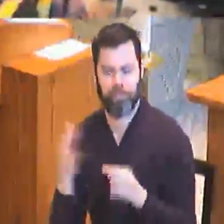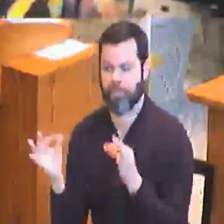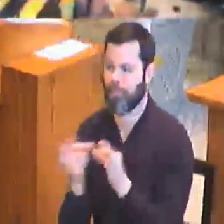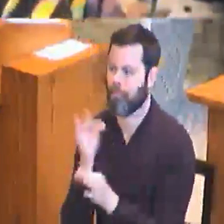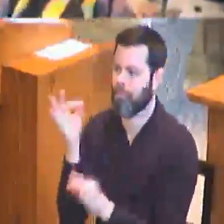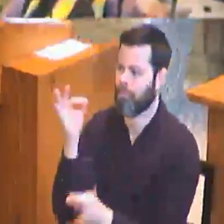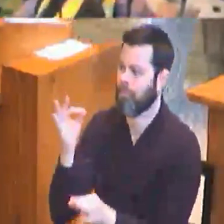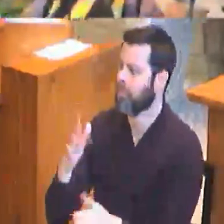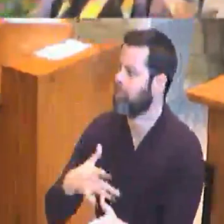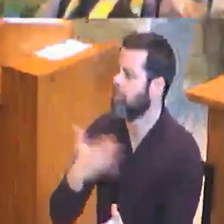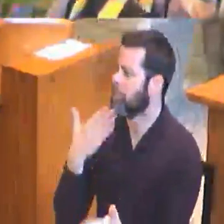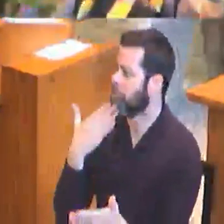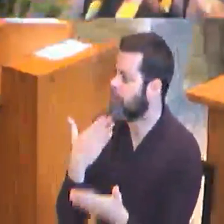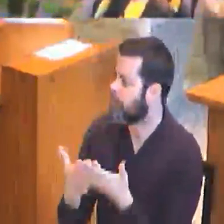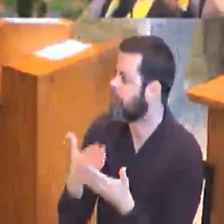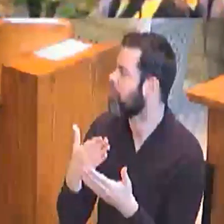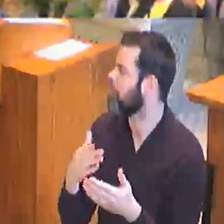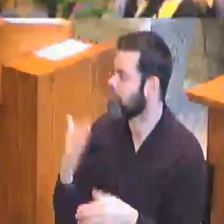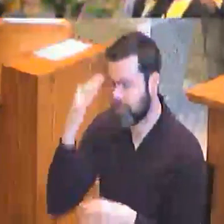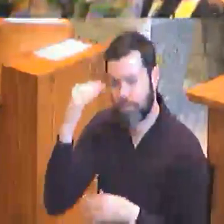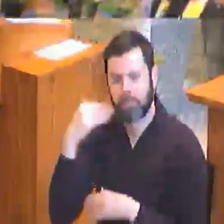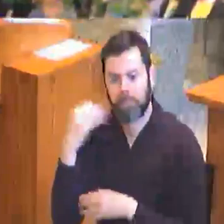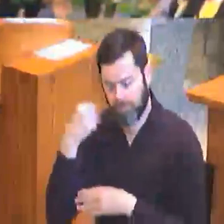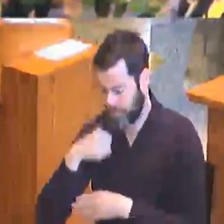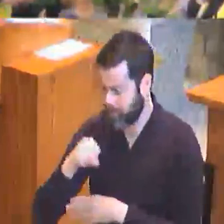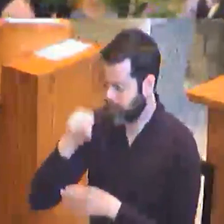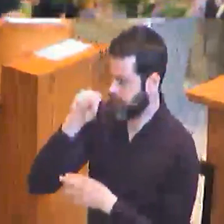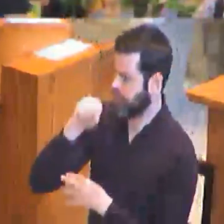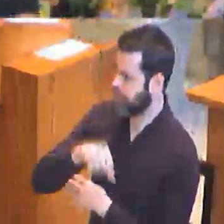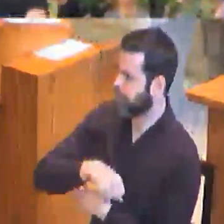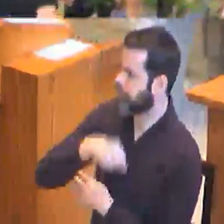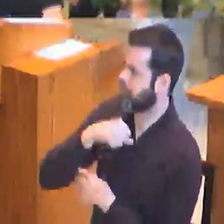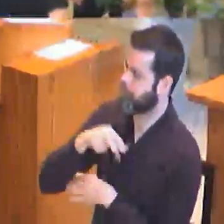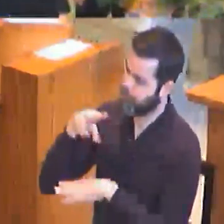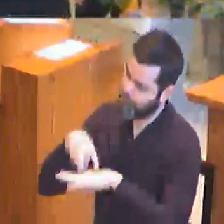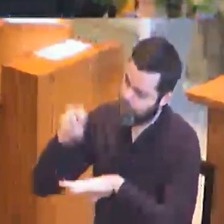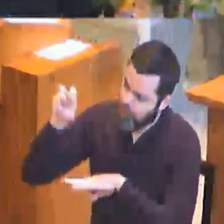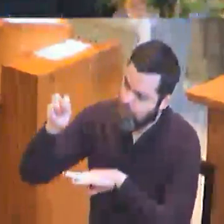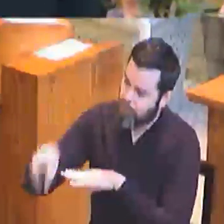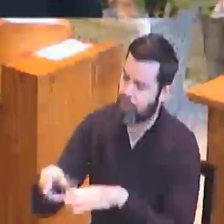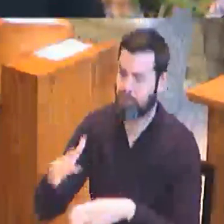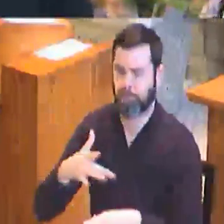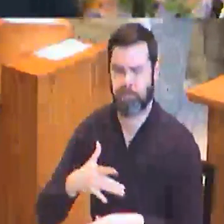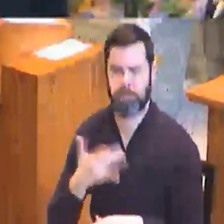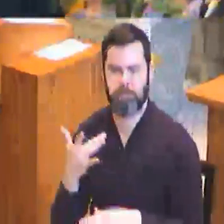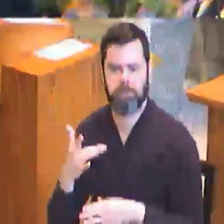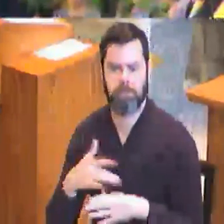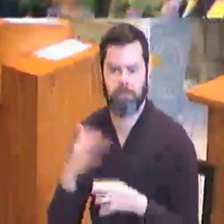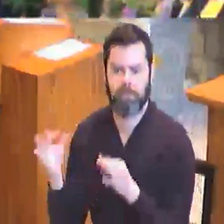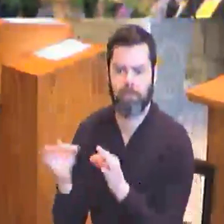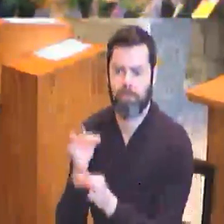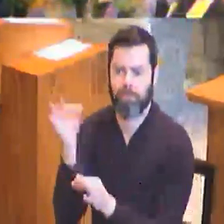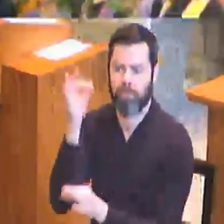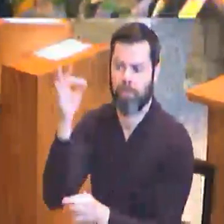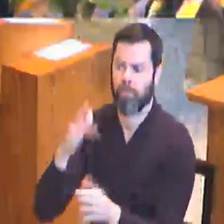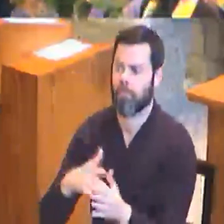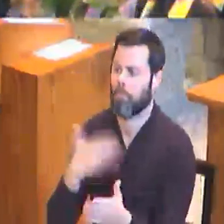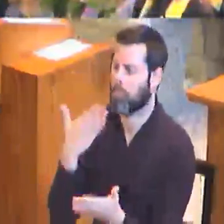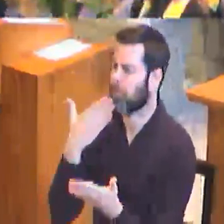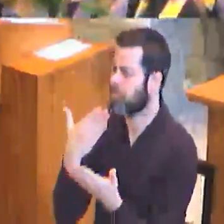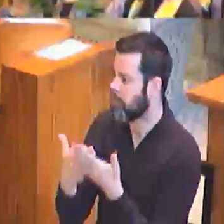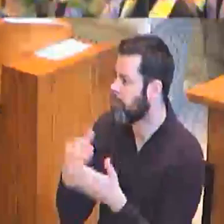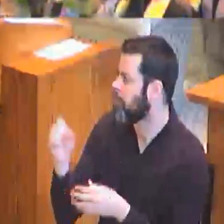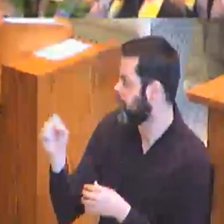Don't it feel good? Lift your head, clap your hands, and feel joy, leap for it. Go ahead and leap for it. Come on, everybody, feel the spirit,